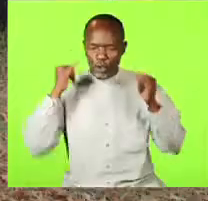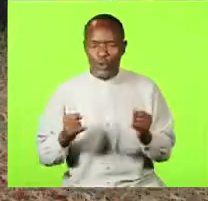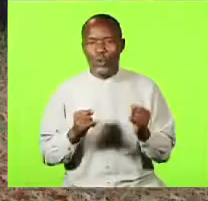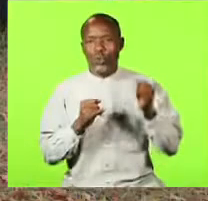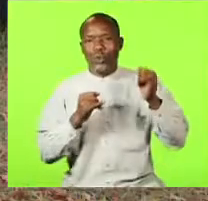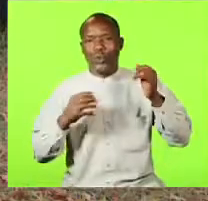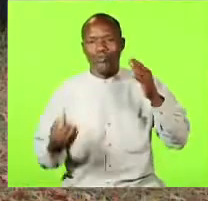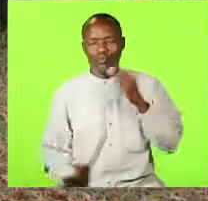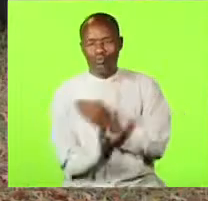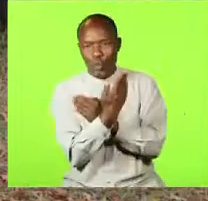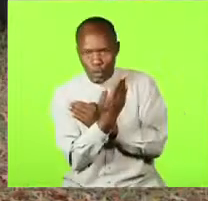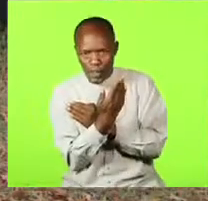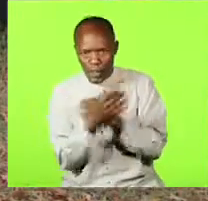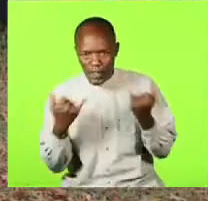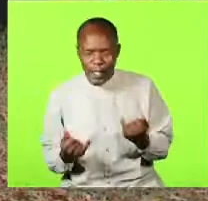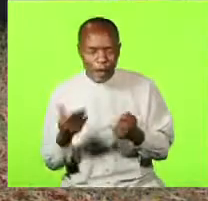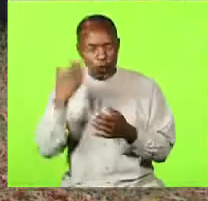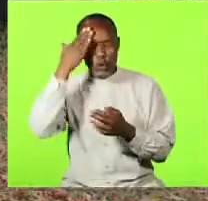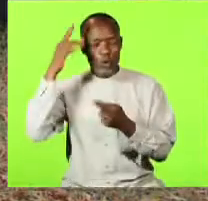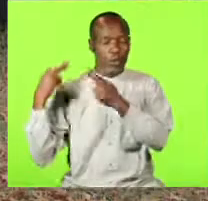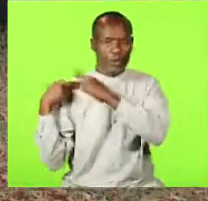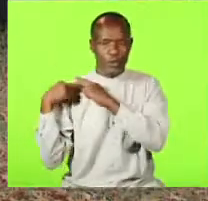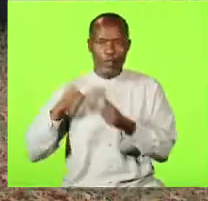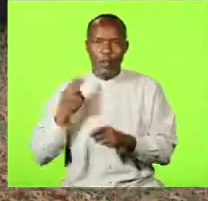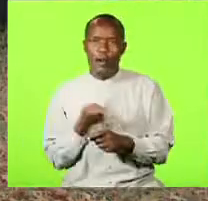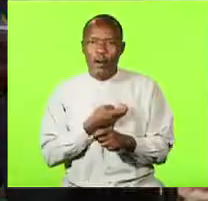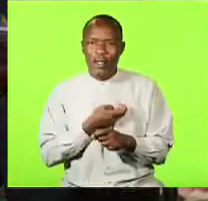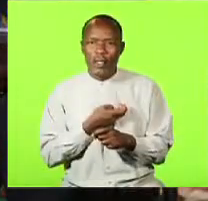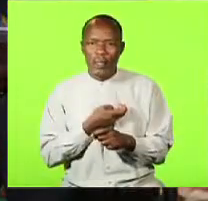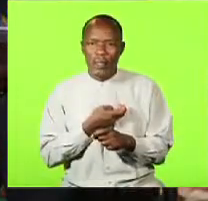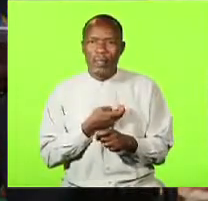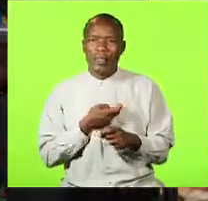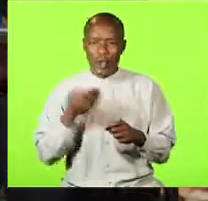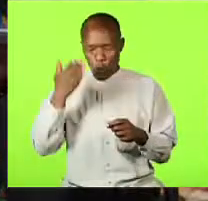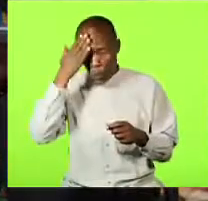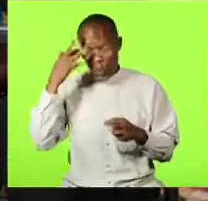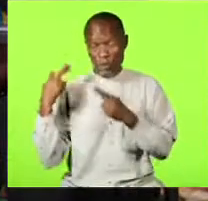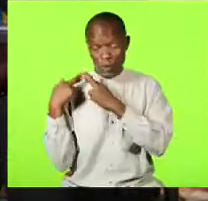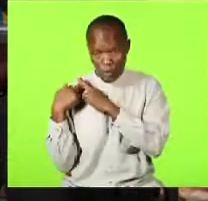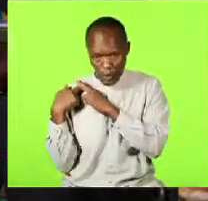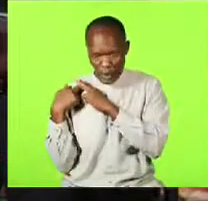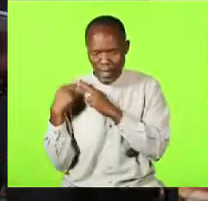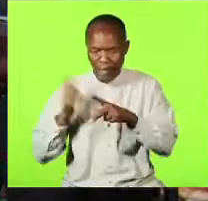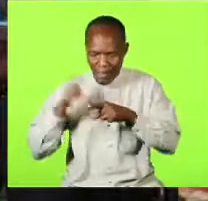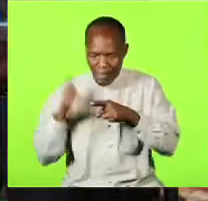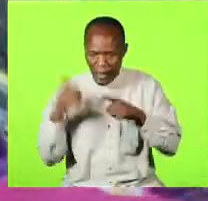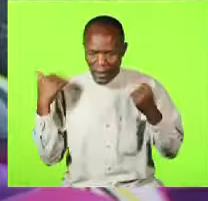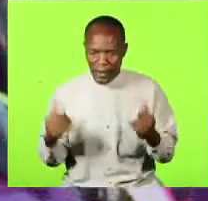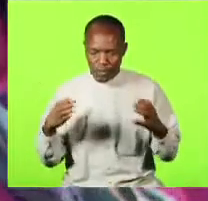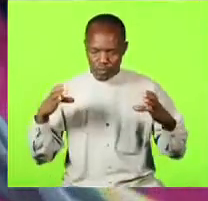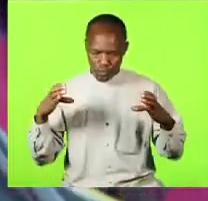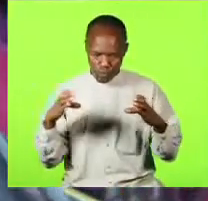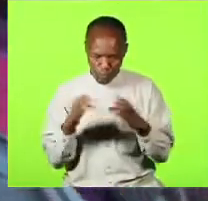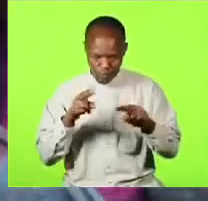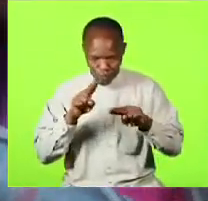In Uganda, get to head of the youth, where they have to live in At that time,